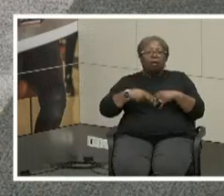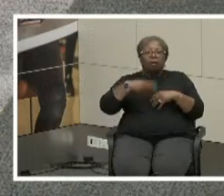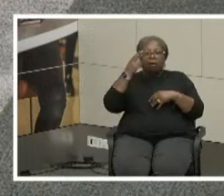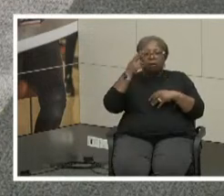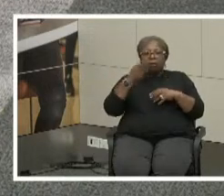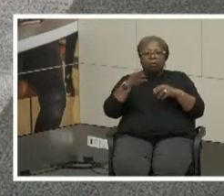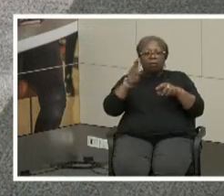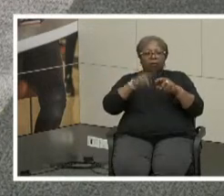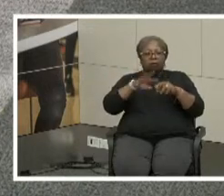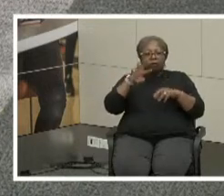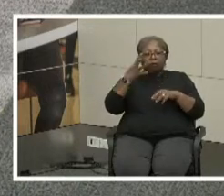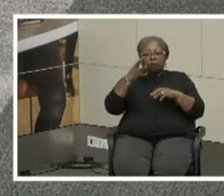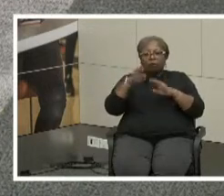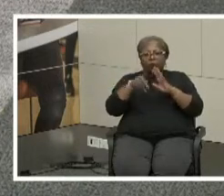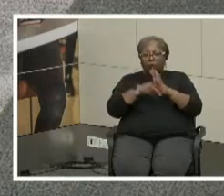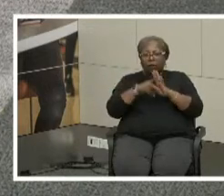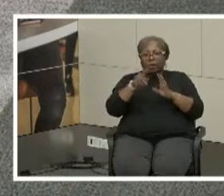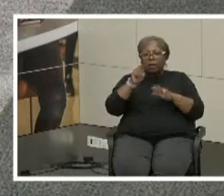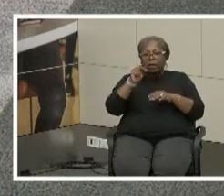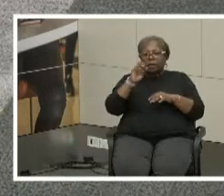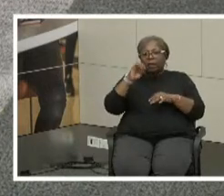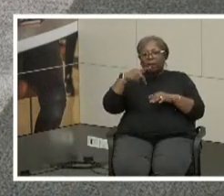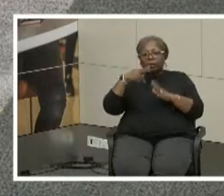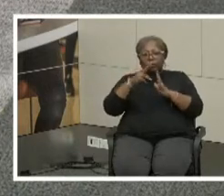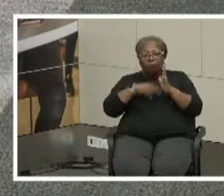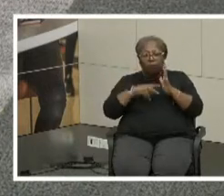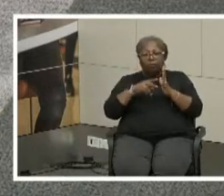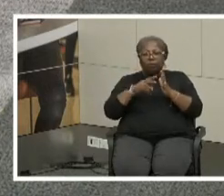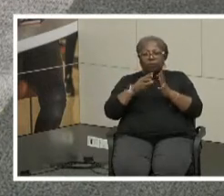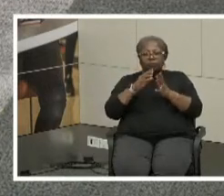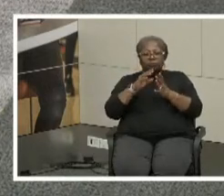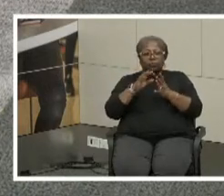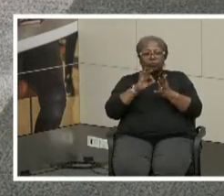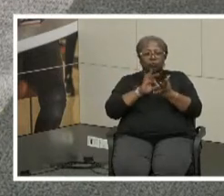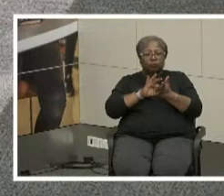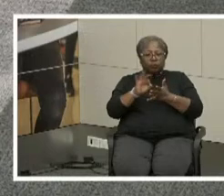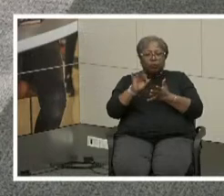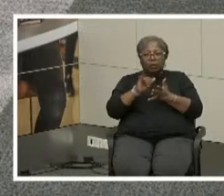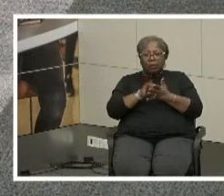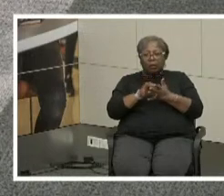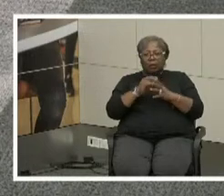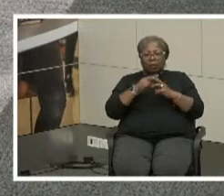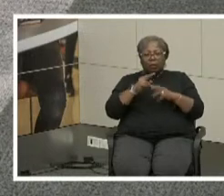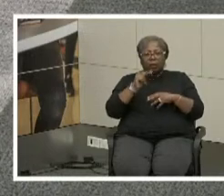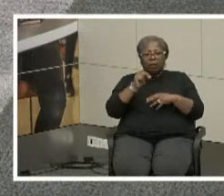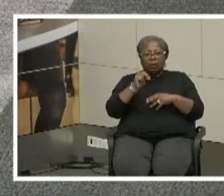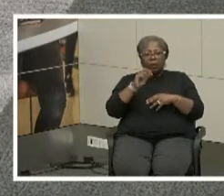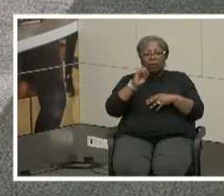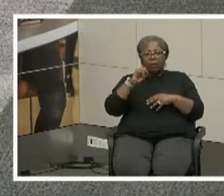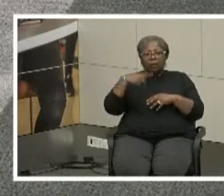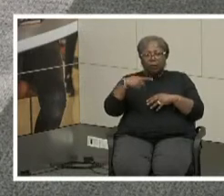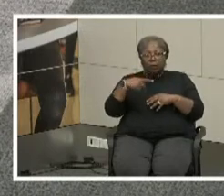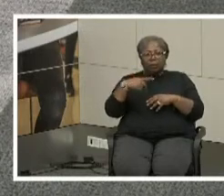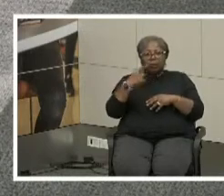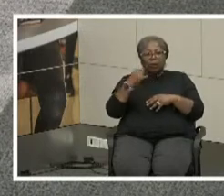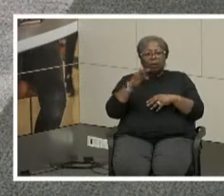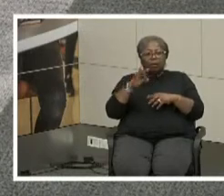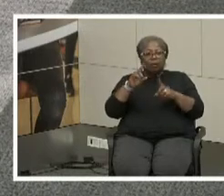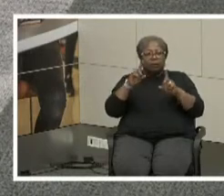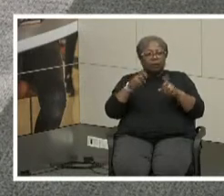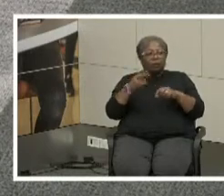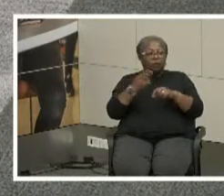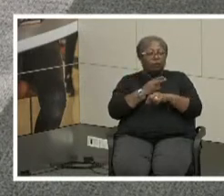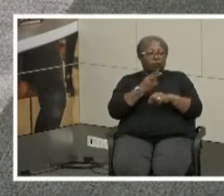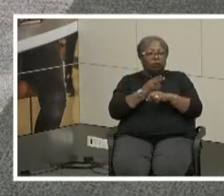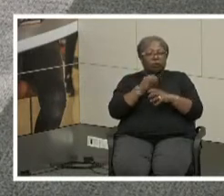increases in the fourth grade nap reading scores than School who lost them this shows that na the naap one of the tests you use